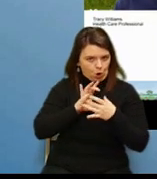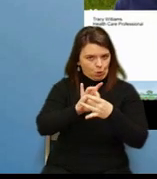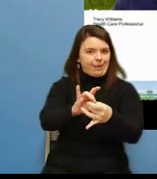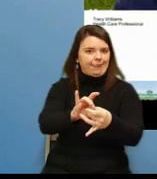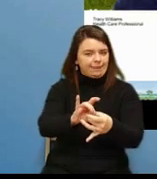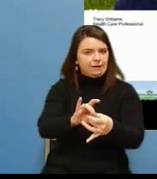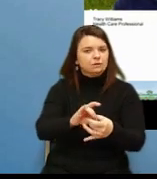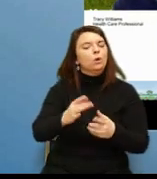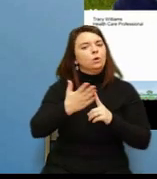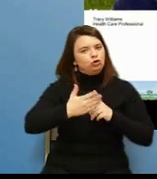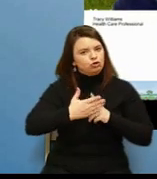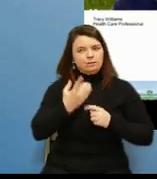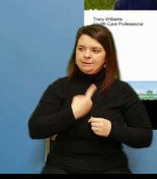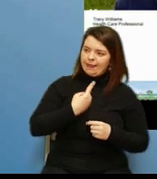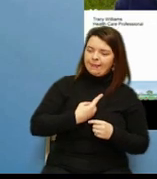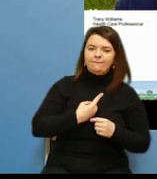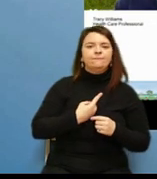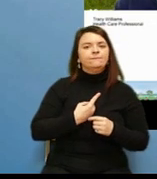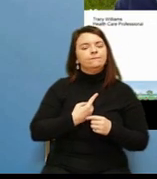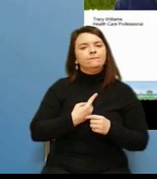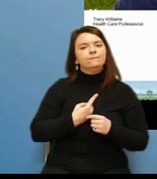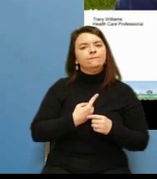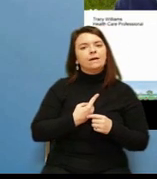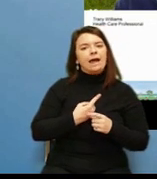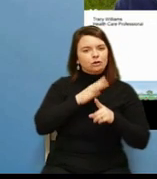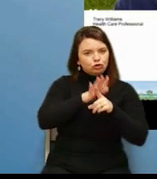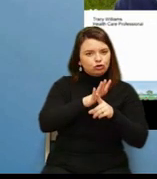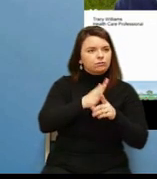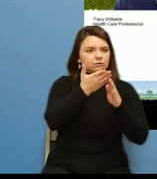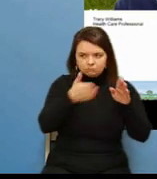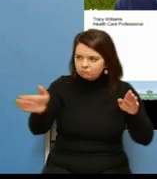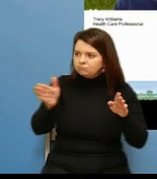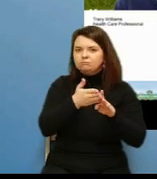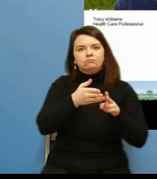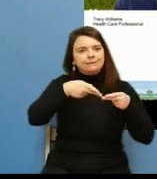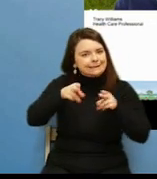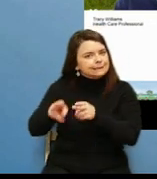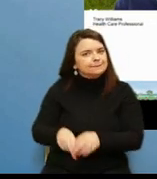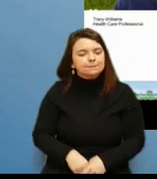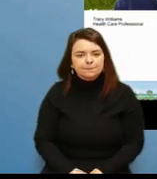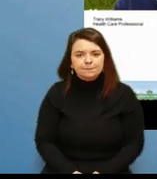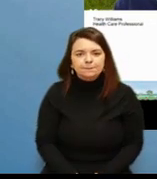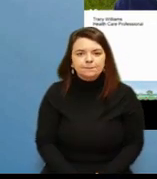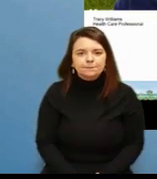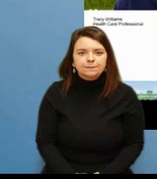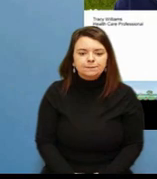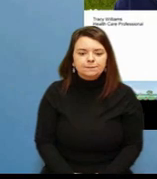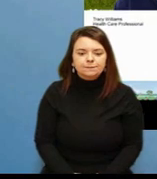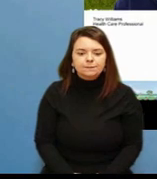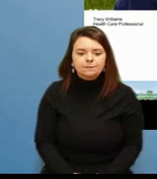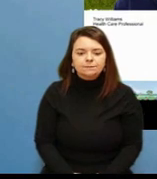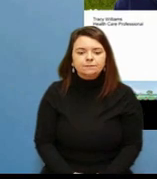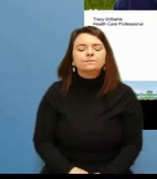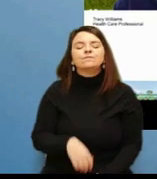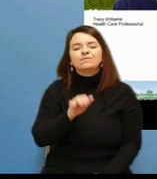the system, including CQC, in terms of the work that we are doing. So that would provide assurance to ourselves and provide the assurance